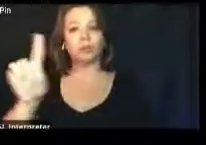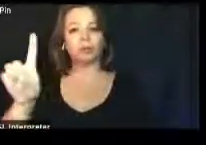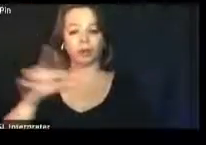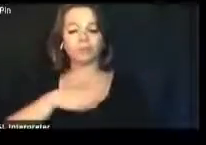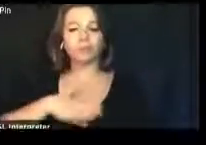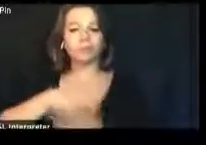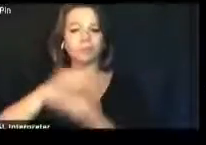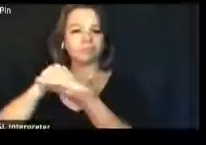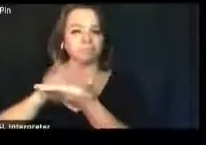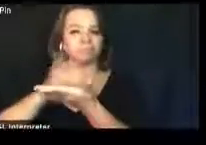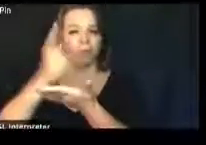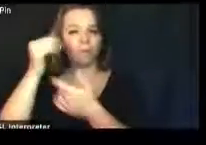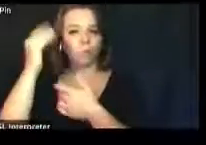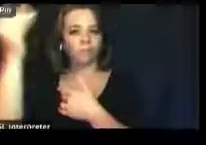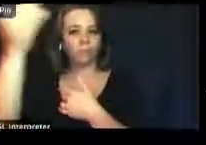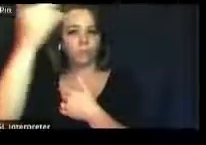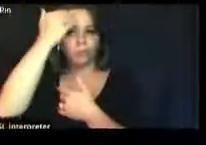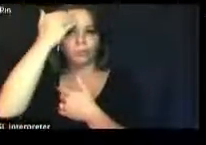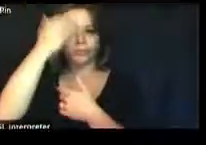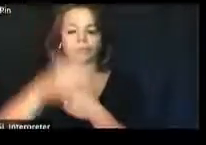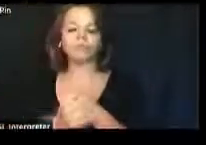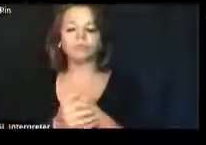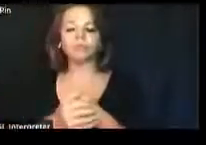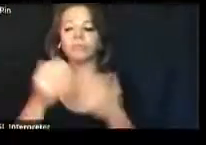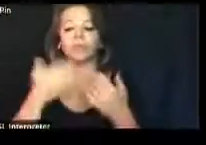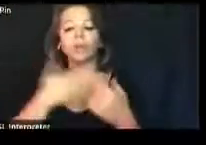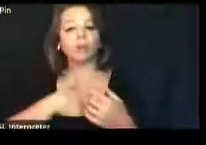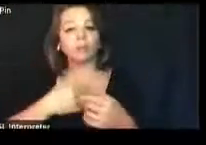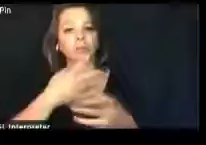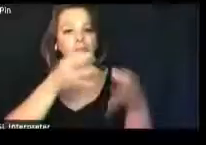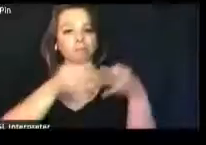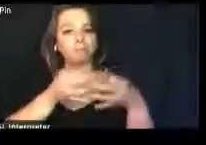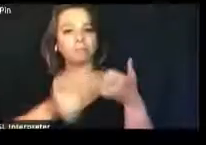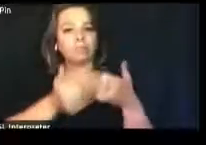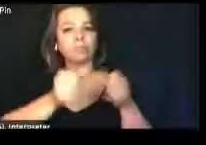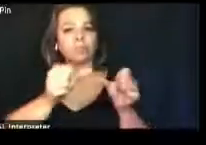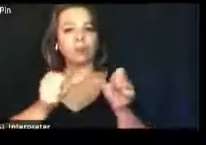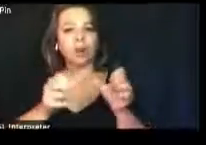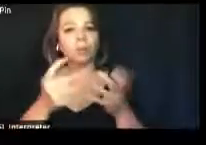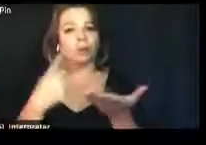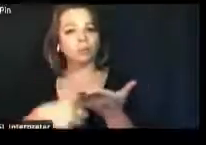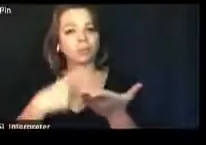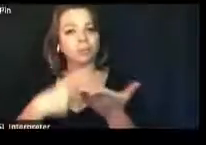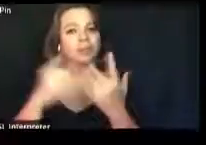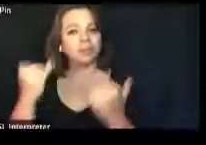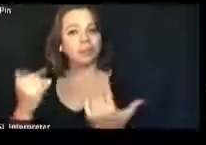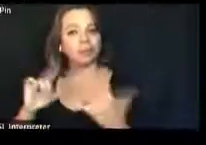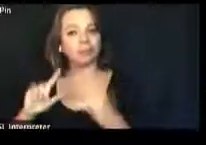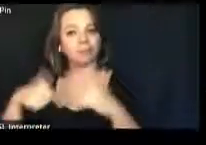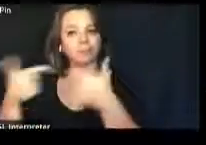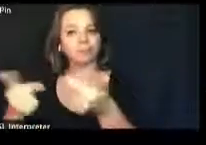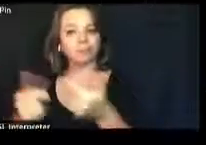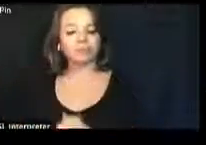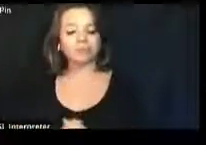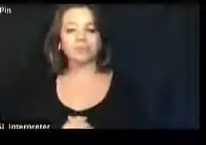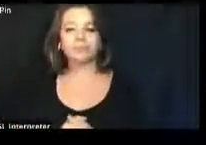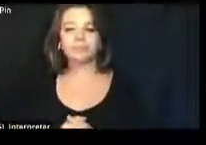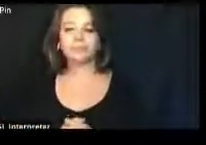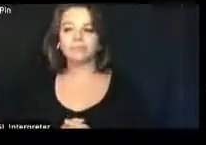of that for future reference. And if you'll please let the mapper know what area you would like to discuss, the floor is yours.